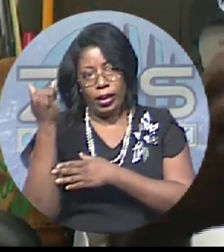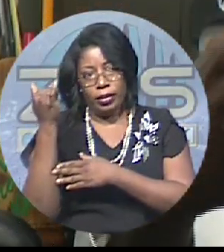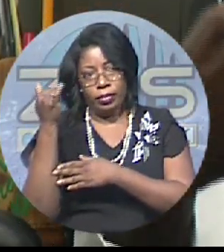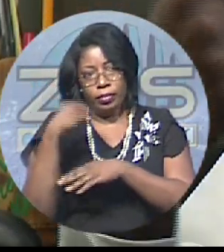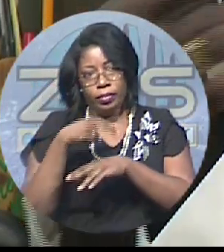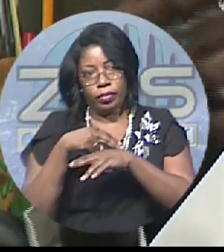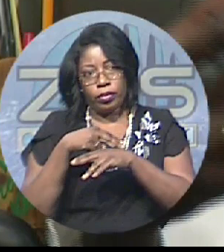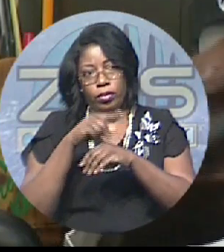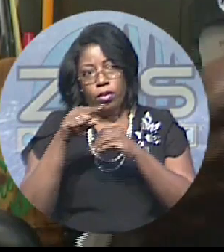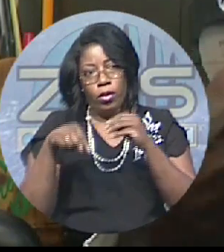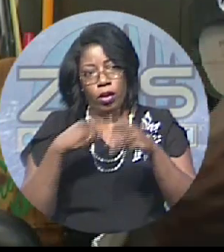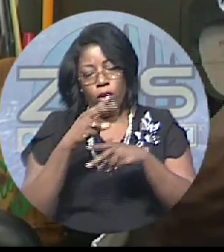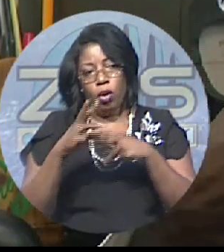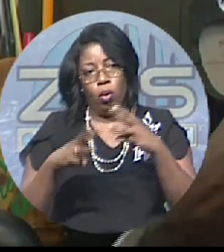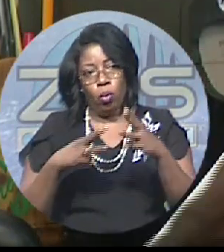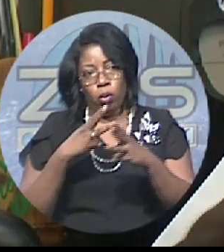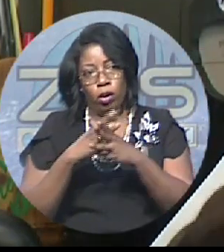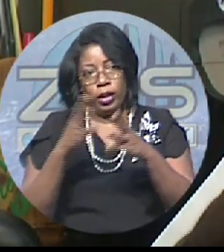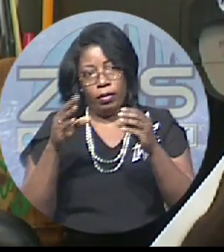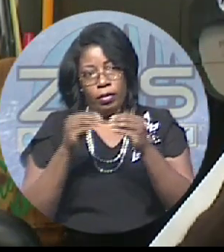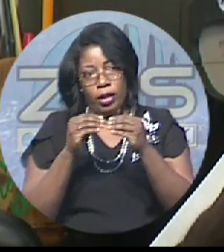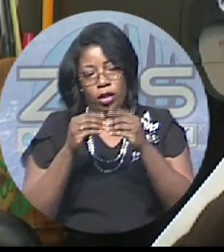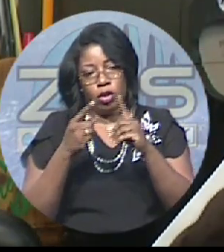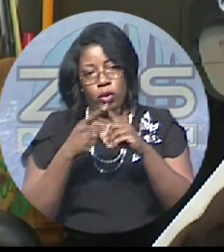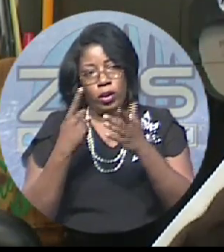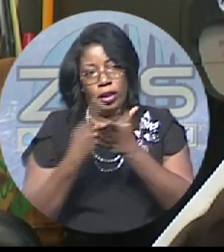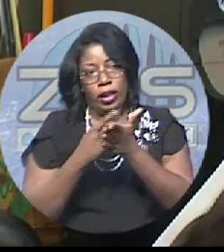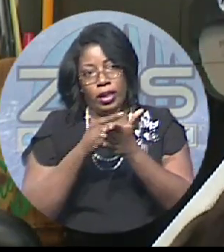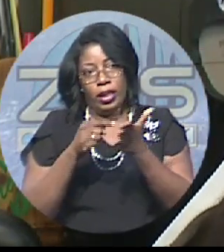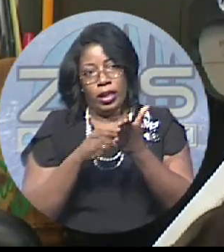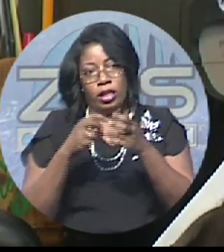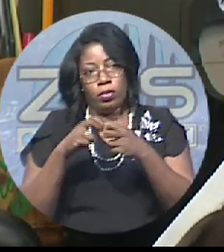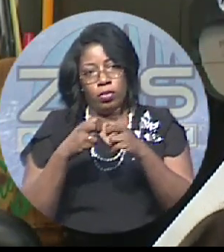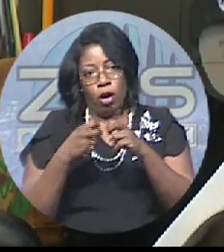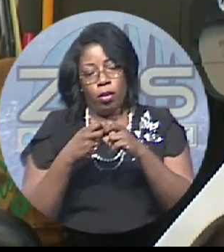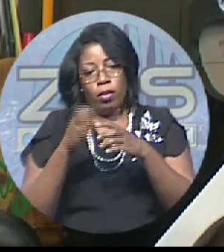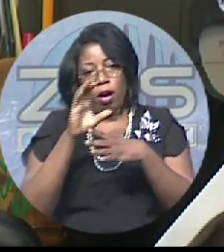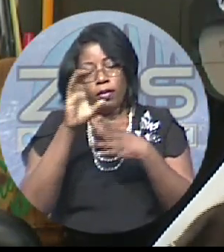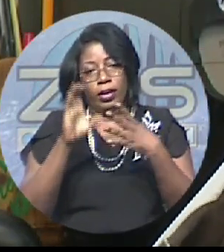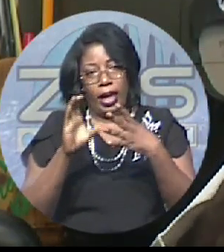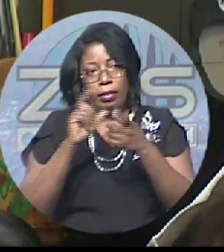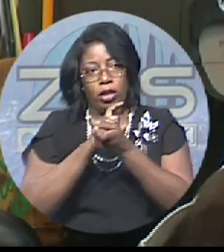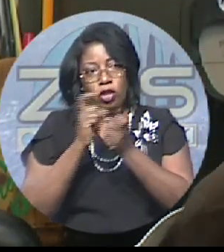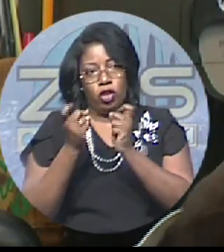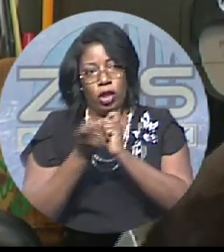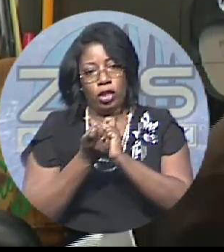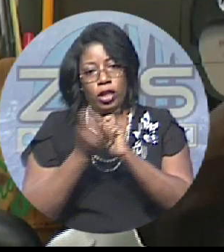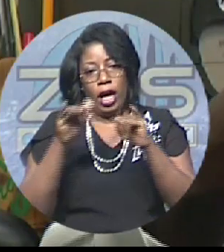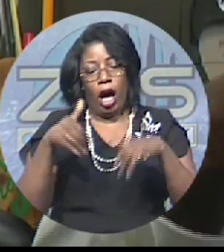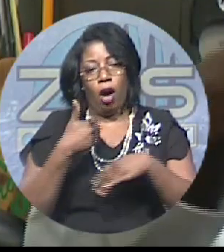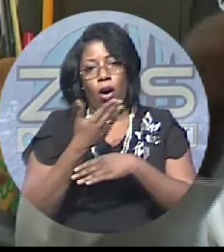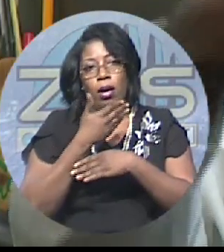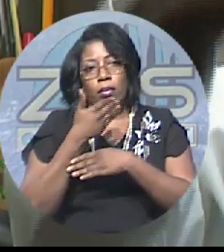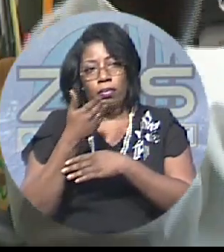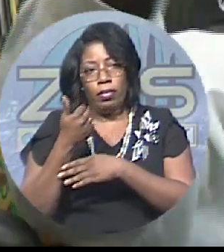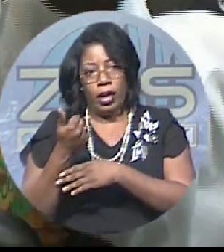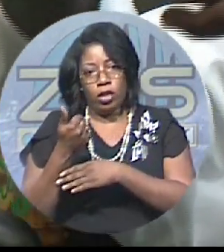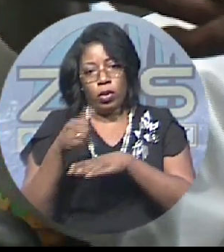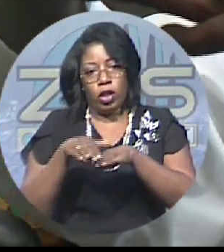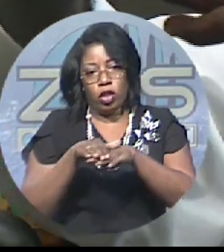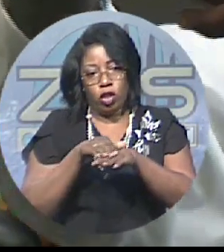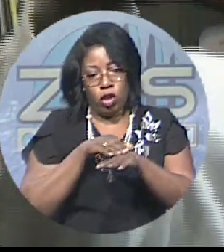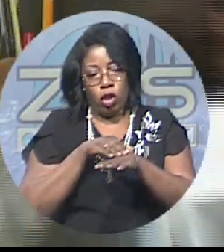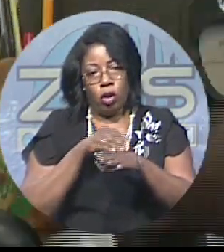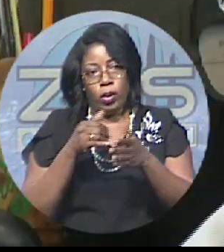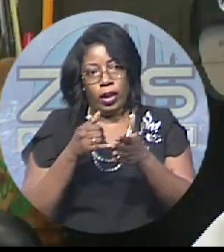world are meeting on a regular basis to address this issue of climate change and to see how best we can slow